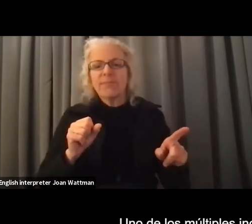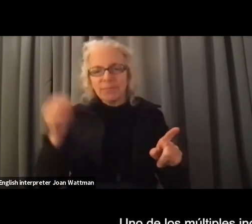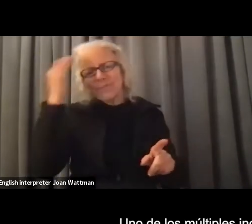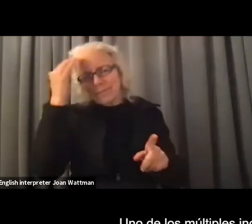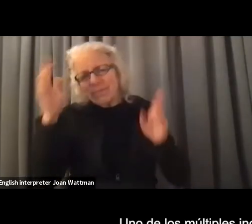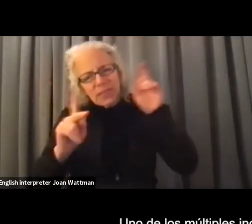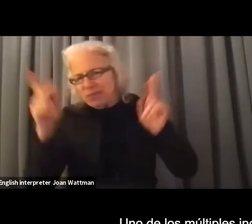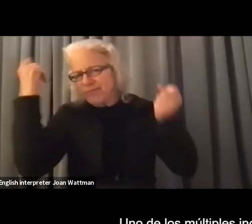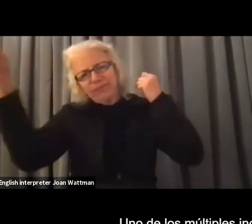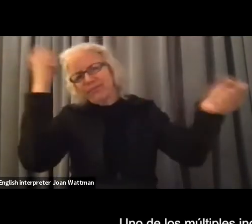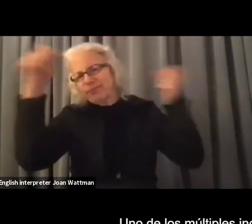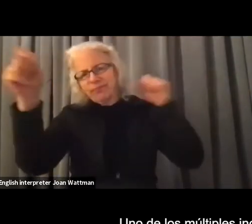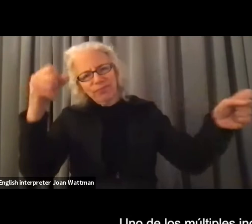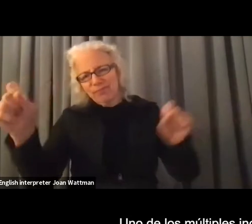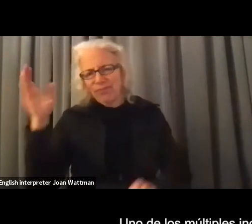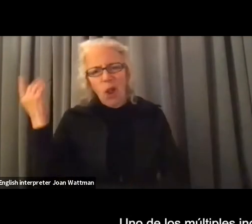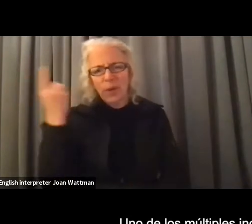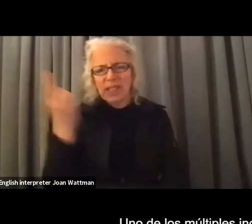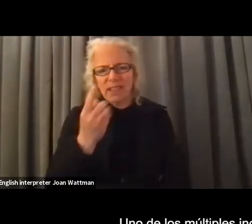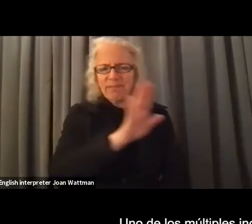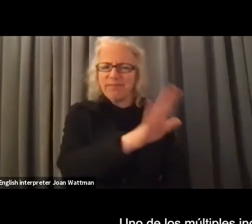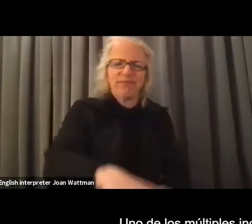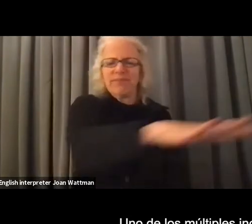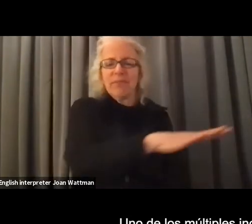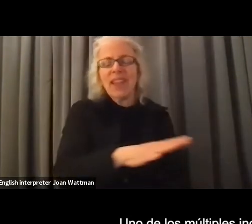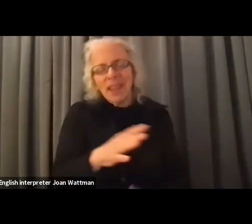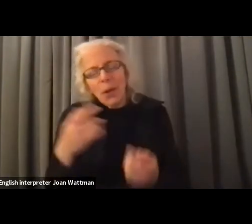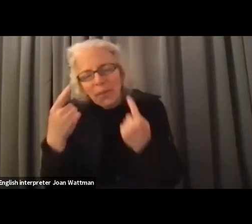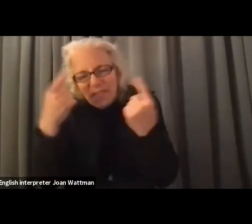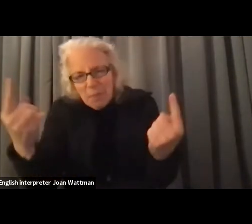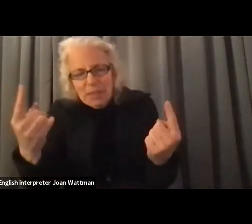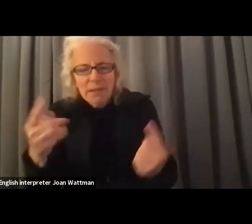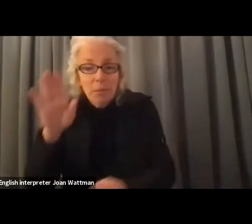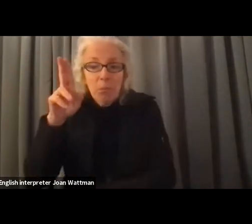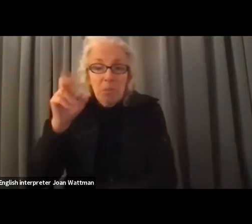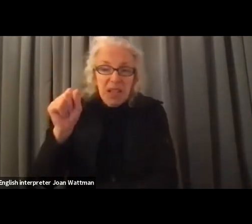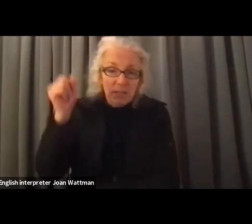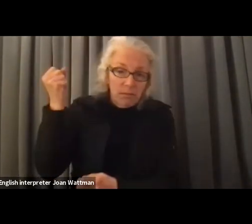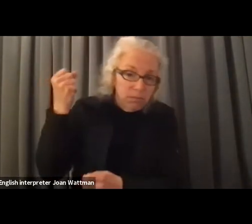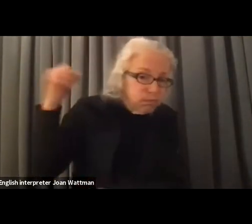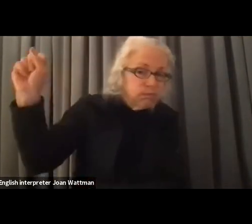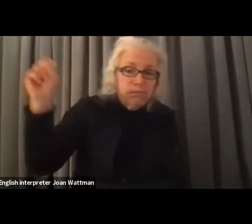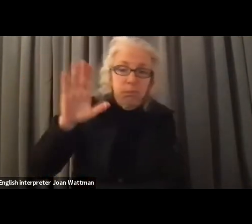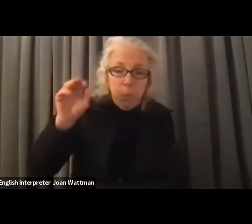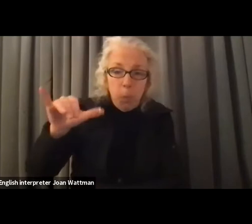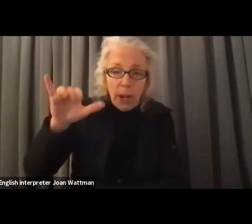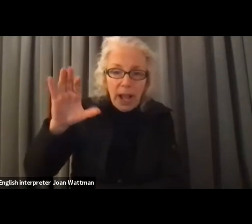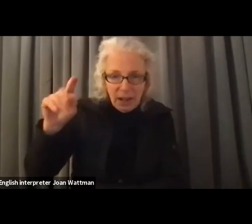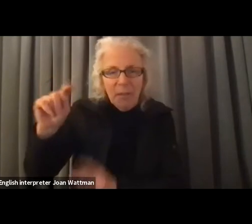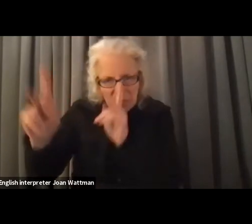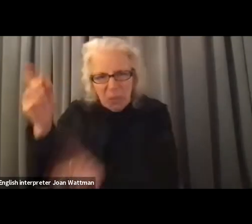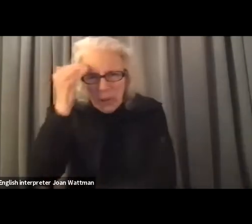such incidents that accompanied the more dramatic and famous ones that have been preserved in historical